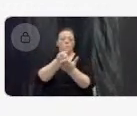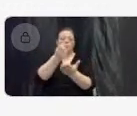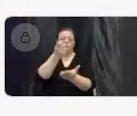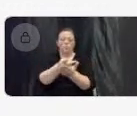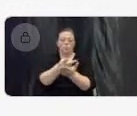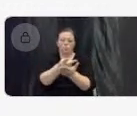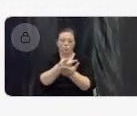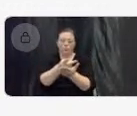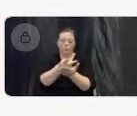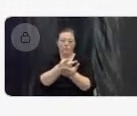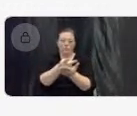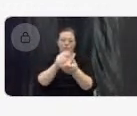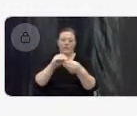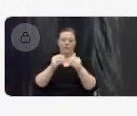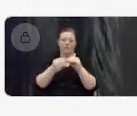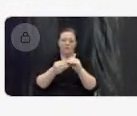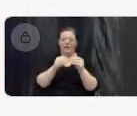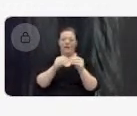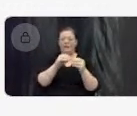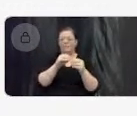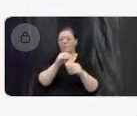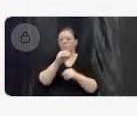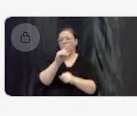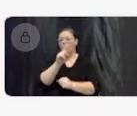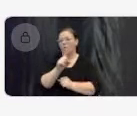approve item